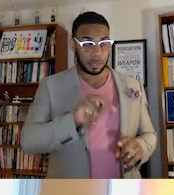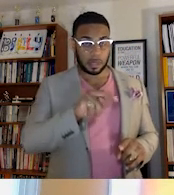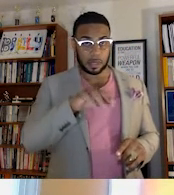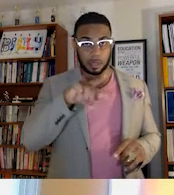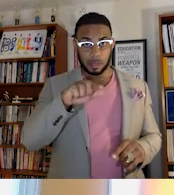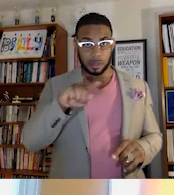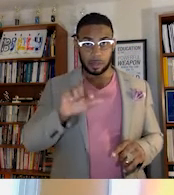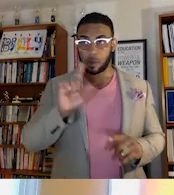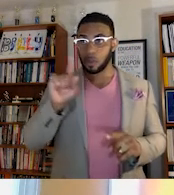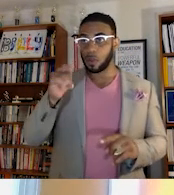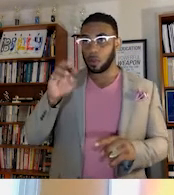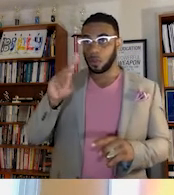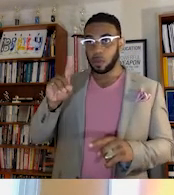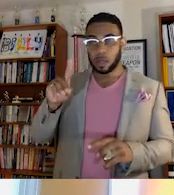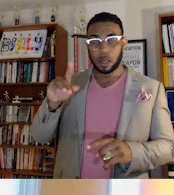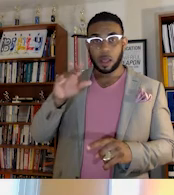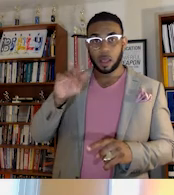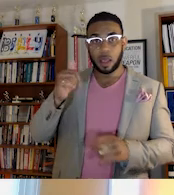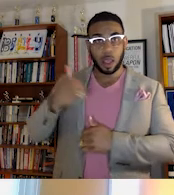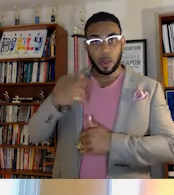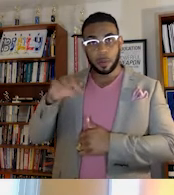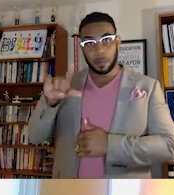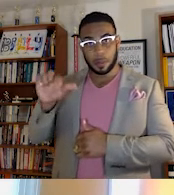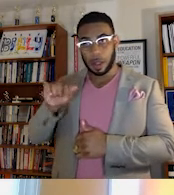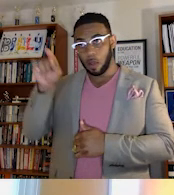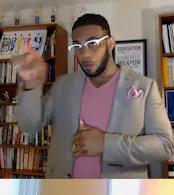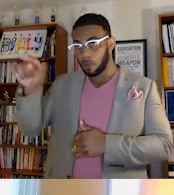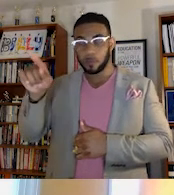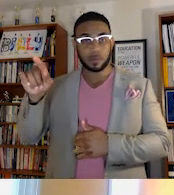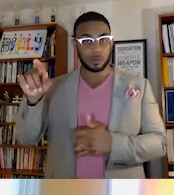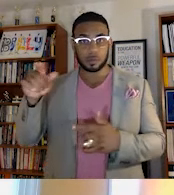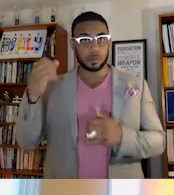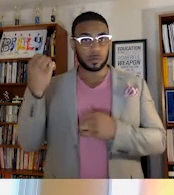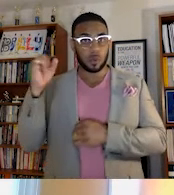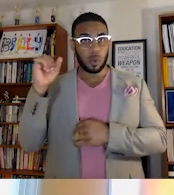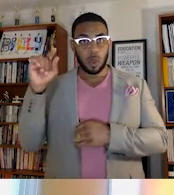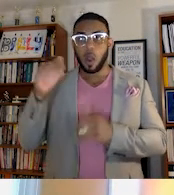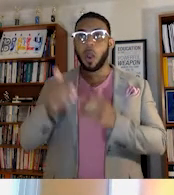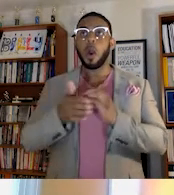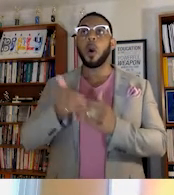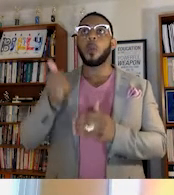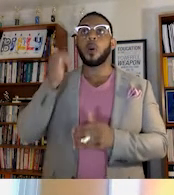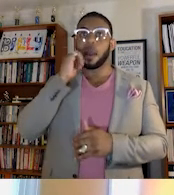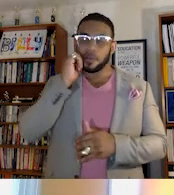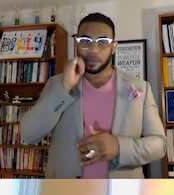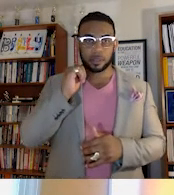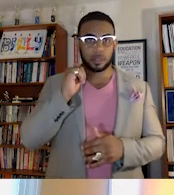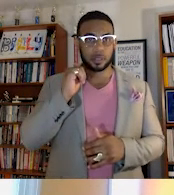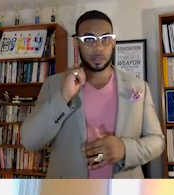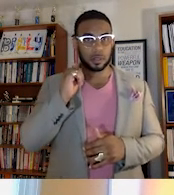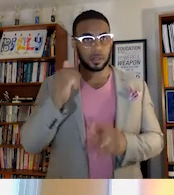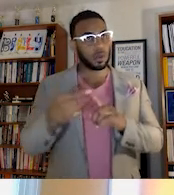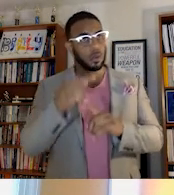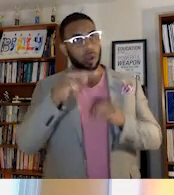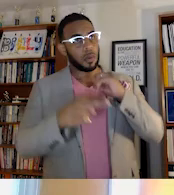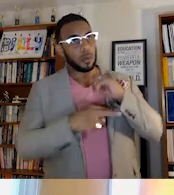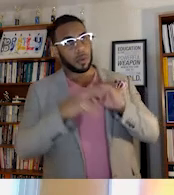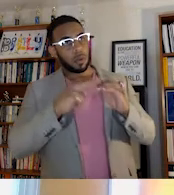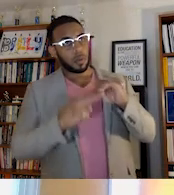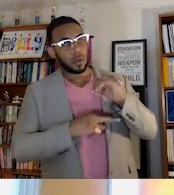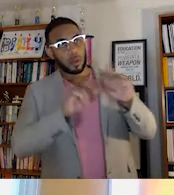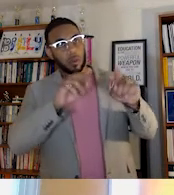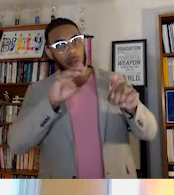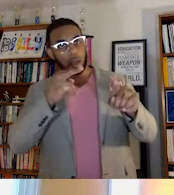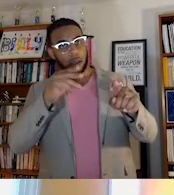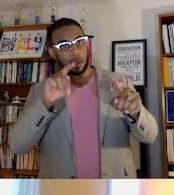you know, you go to Grand Army Plaza over there. There's protests almost every day, crossing the Brooklyn Bridge, going to